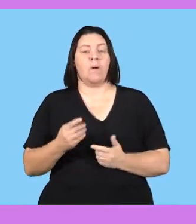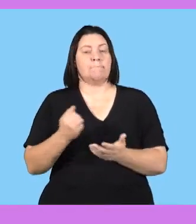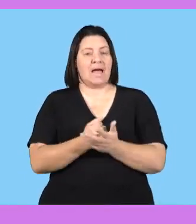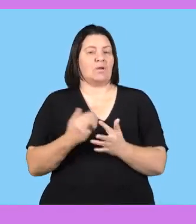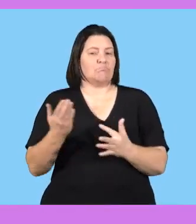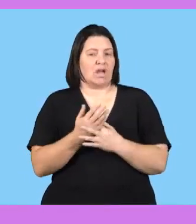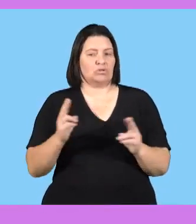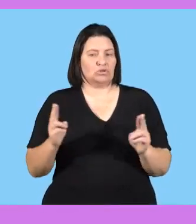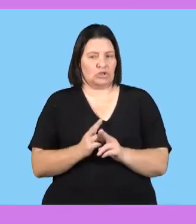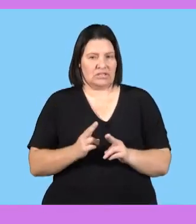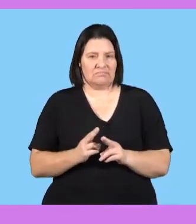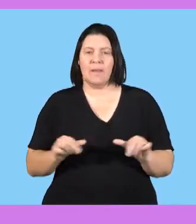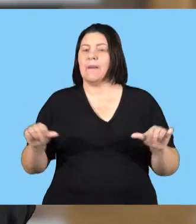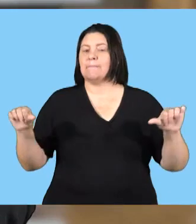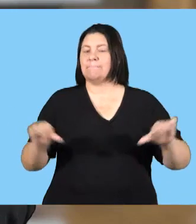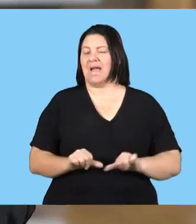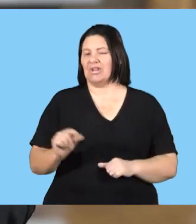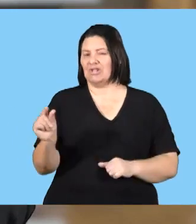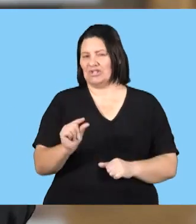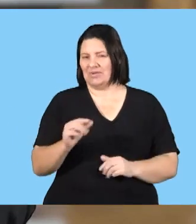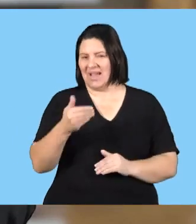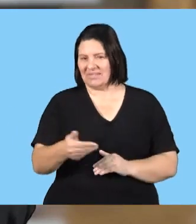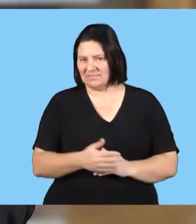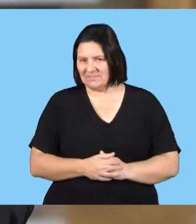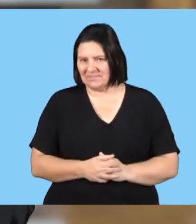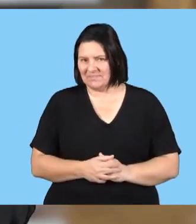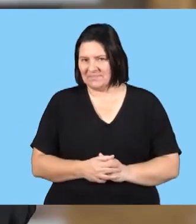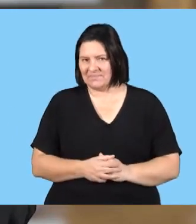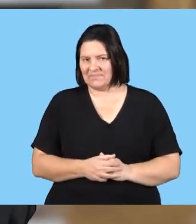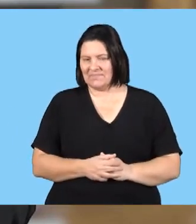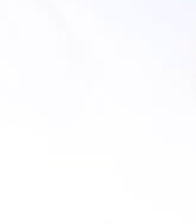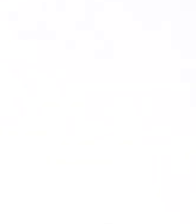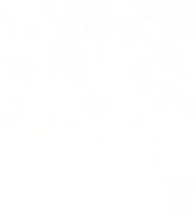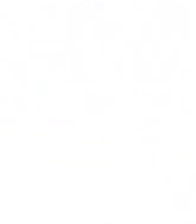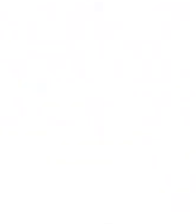So I want you to take a short break. I will see you right after the break.